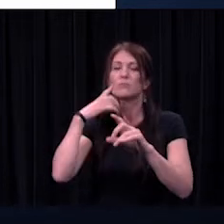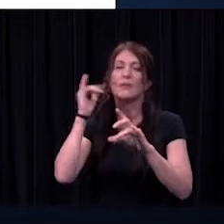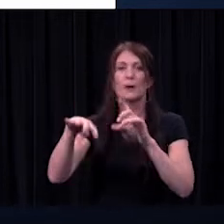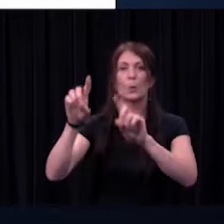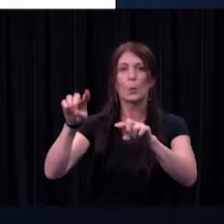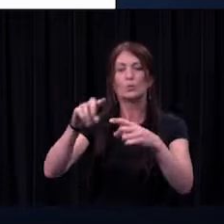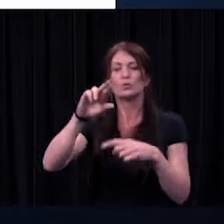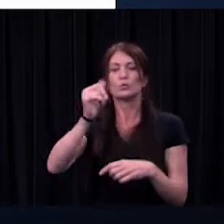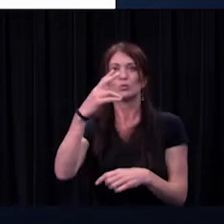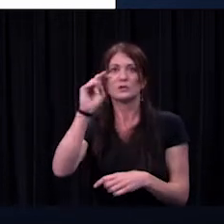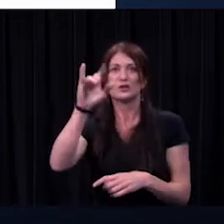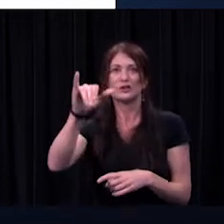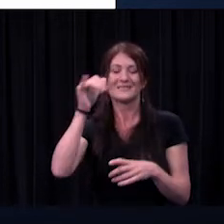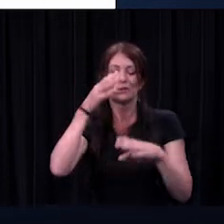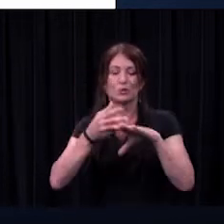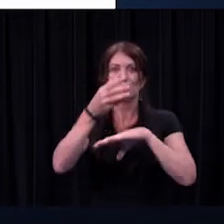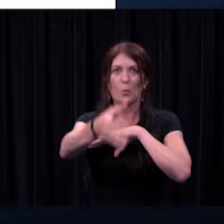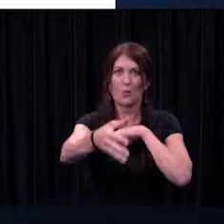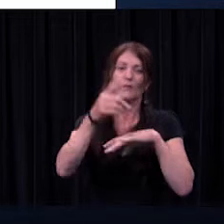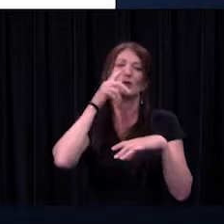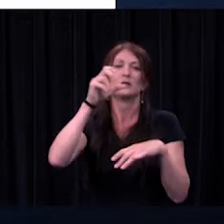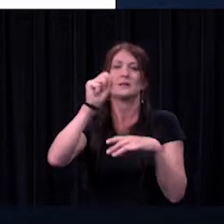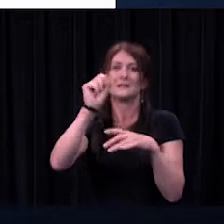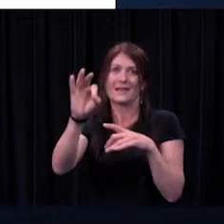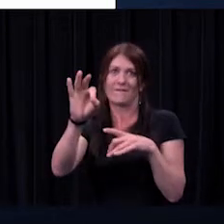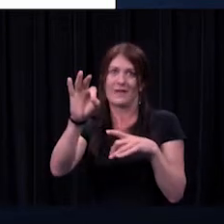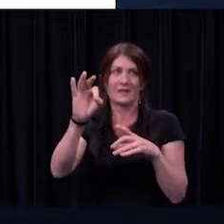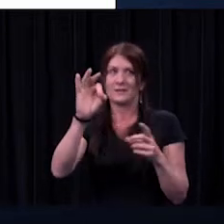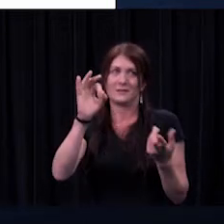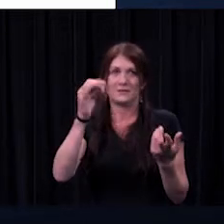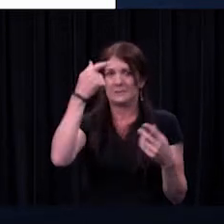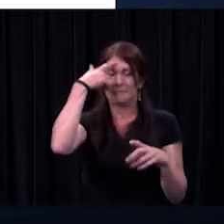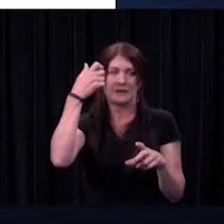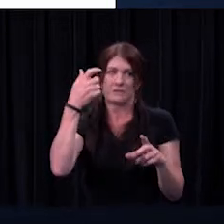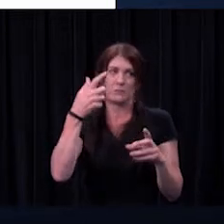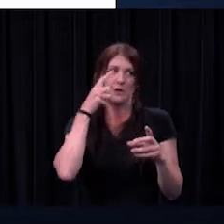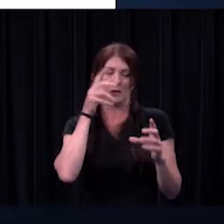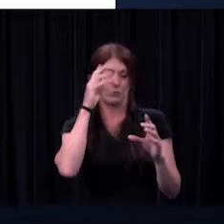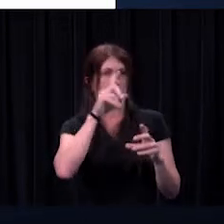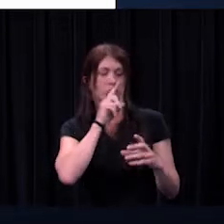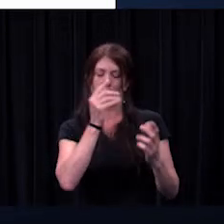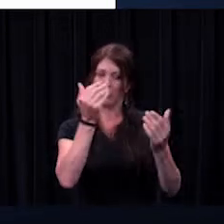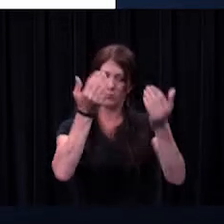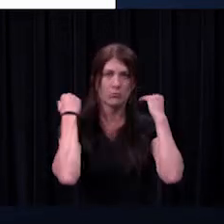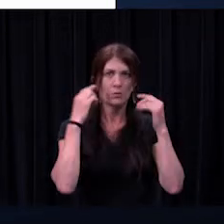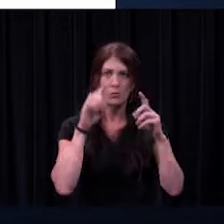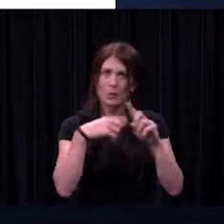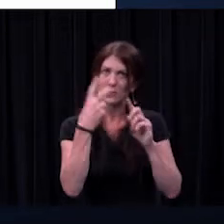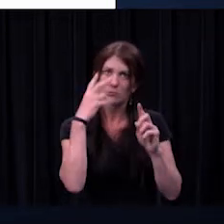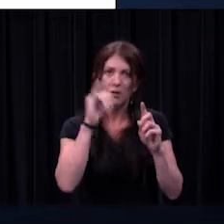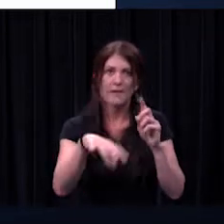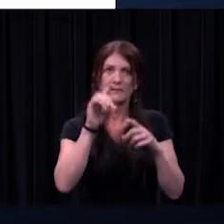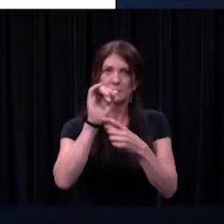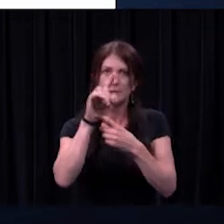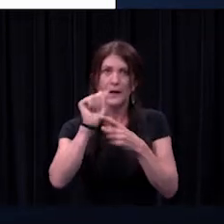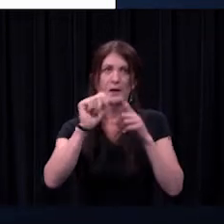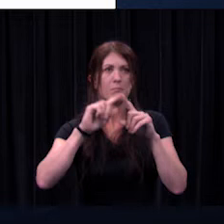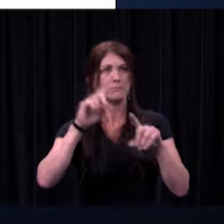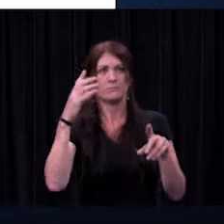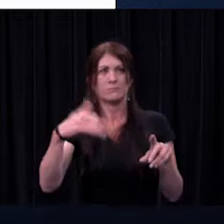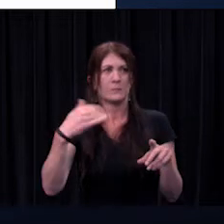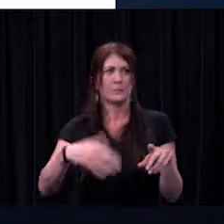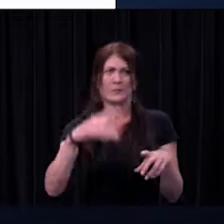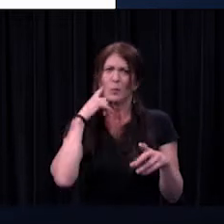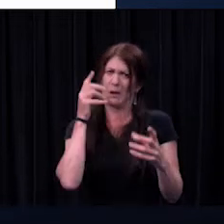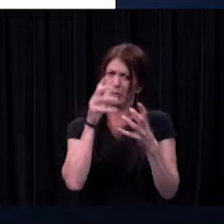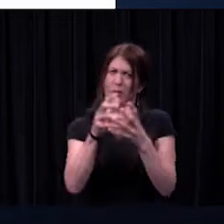Road, and the car estimates there are overwhelming when we got that data. I knew they were busy, I didn't know they were that busy.